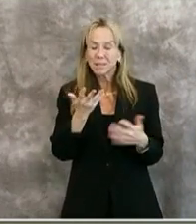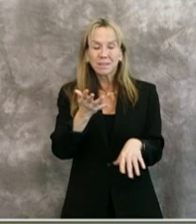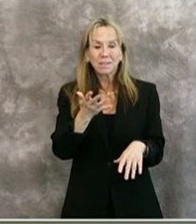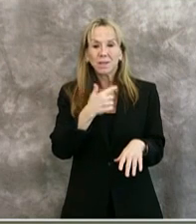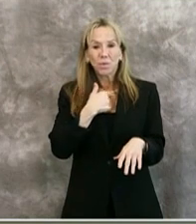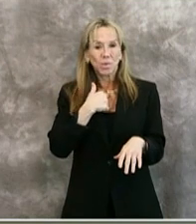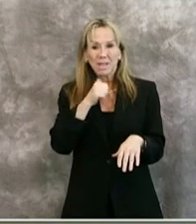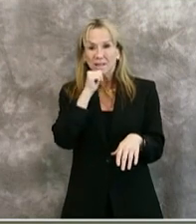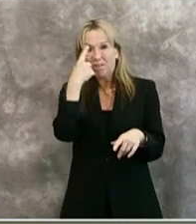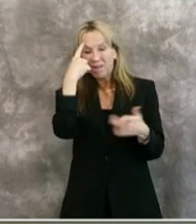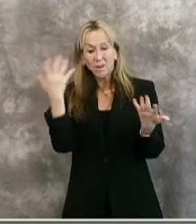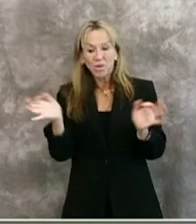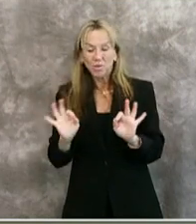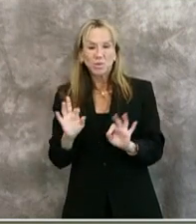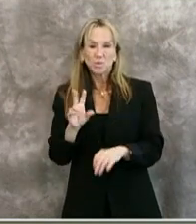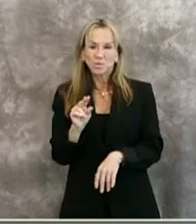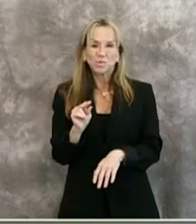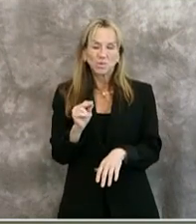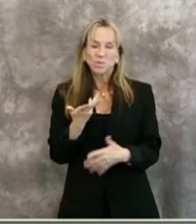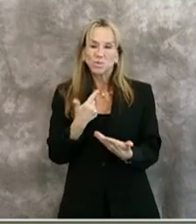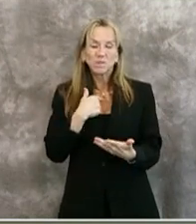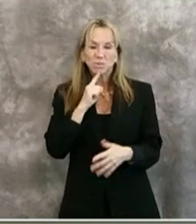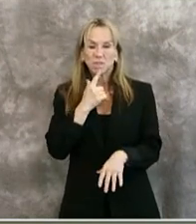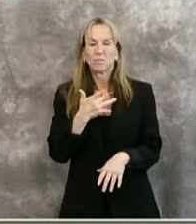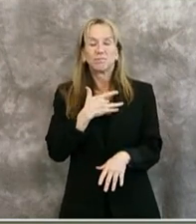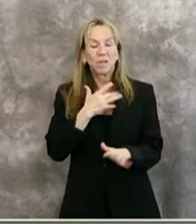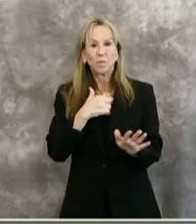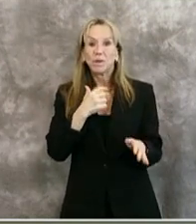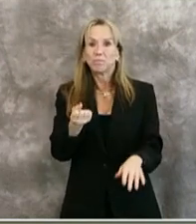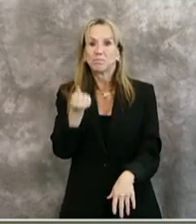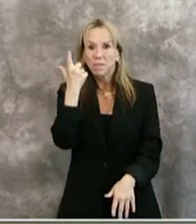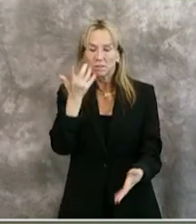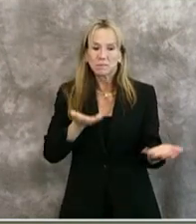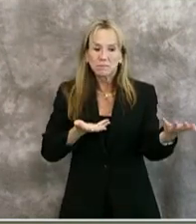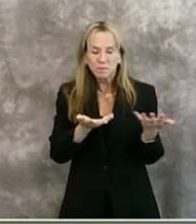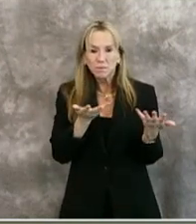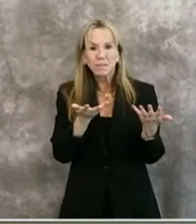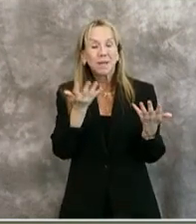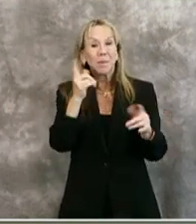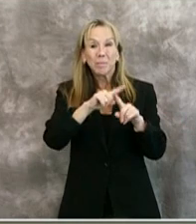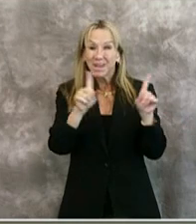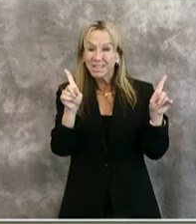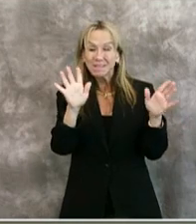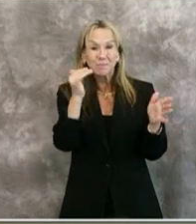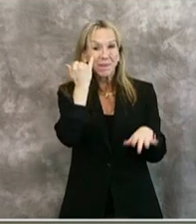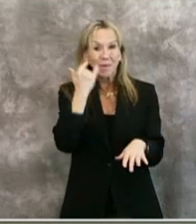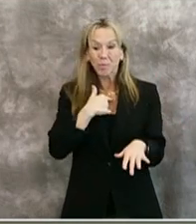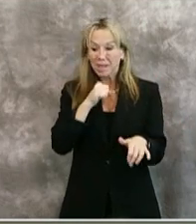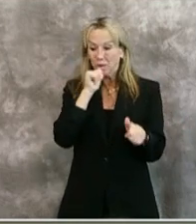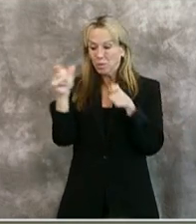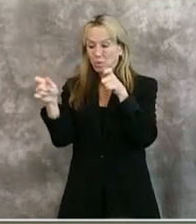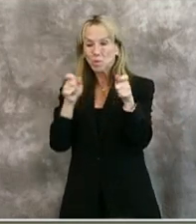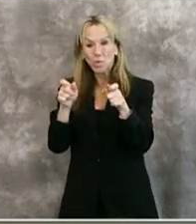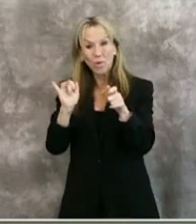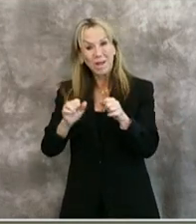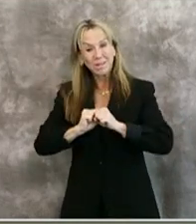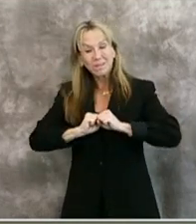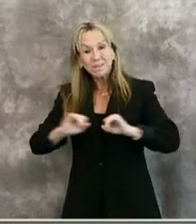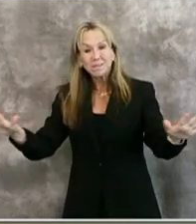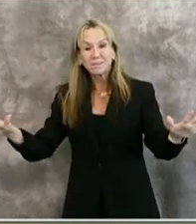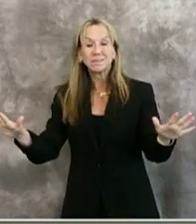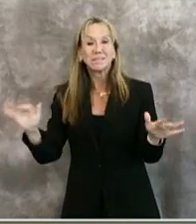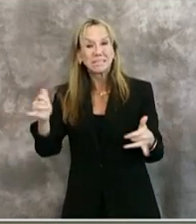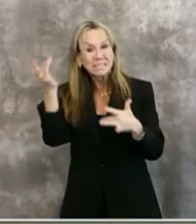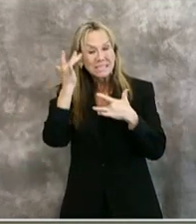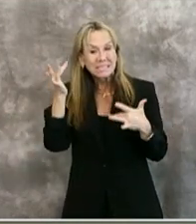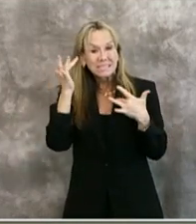of these steps lightly, and it is with a great sense of understanding that if we don't retain control of the spread of coronavirus, it threatens